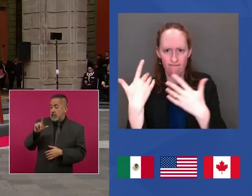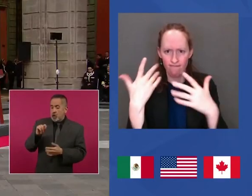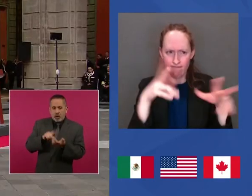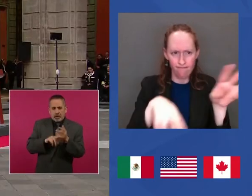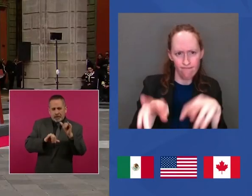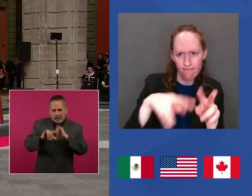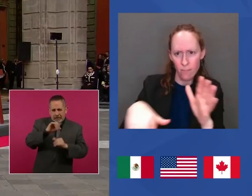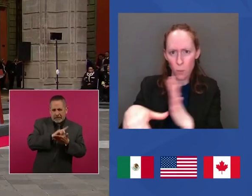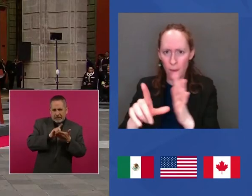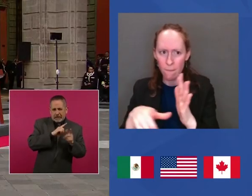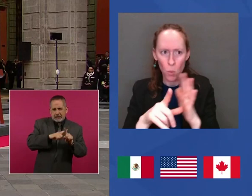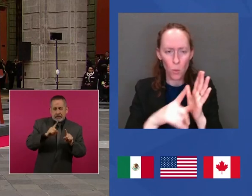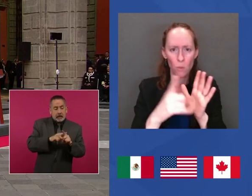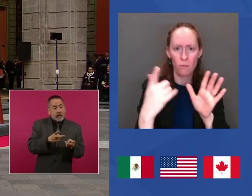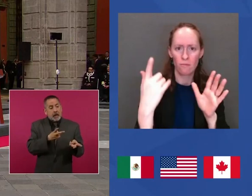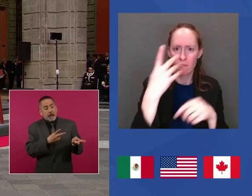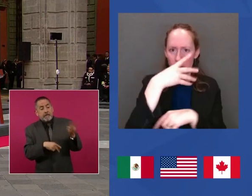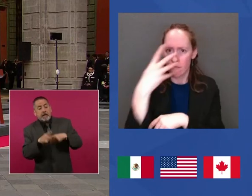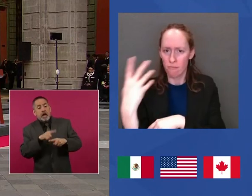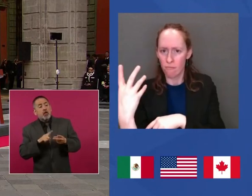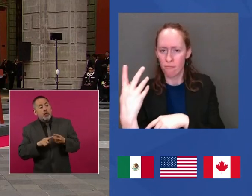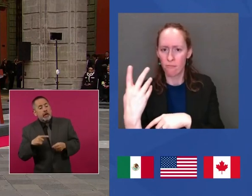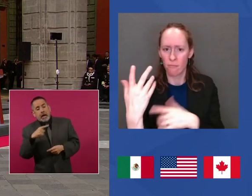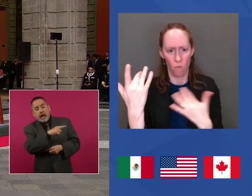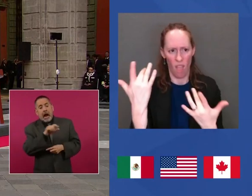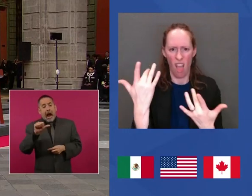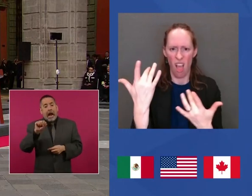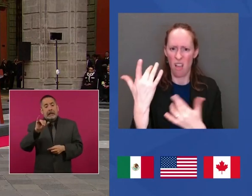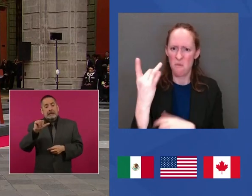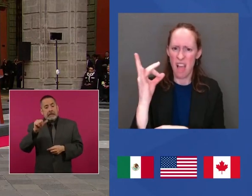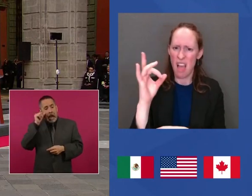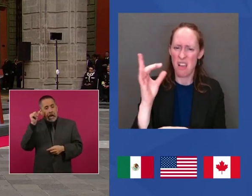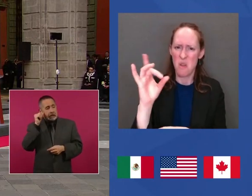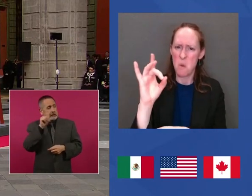fentanyl and other chemicals come from Asia,